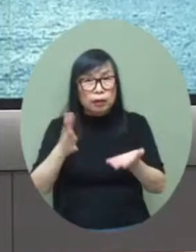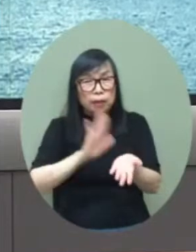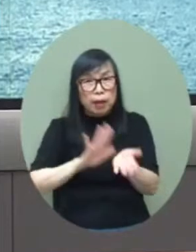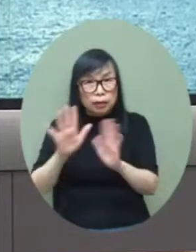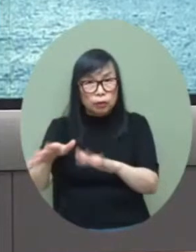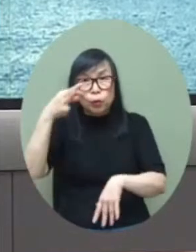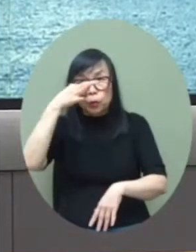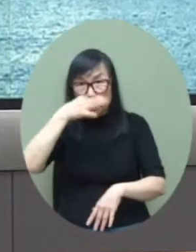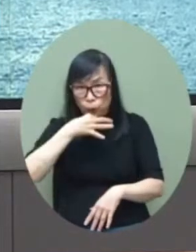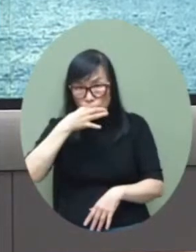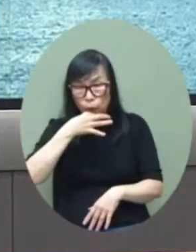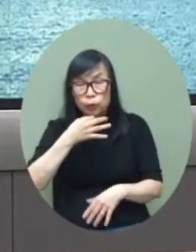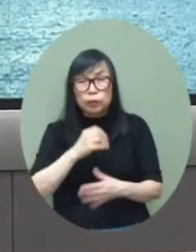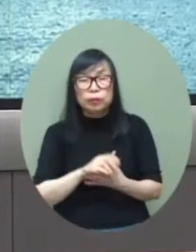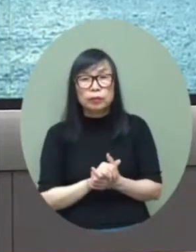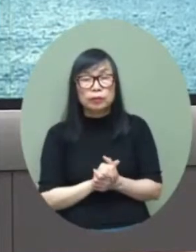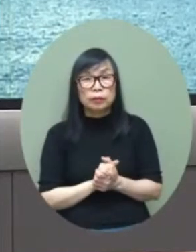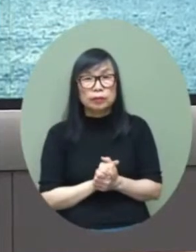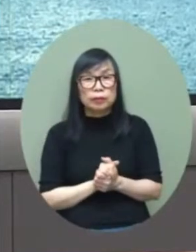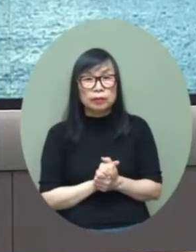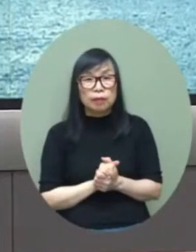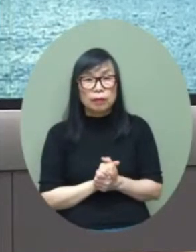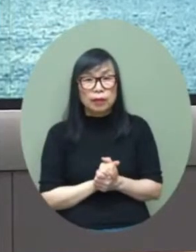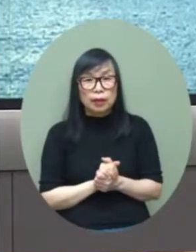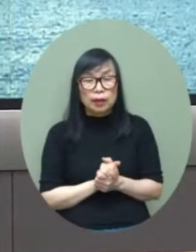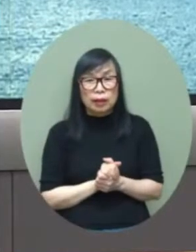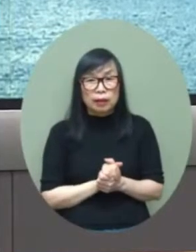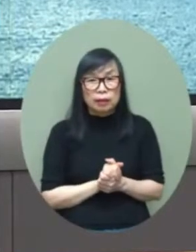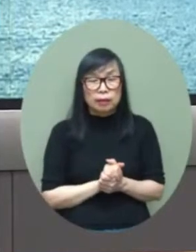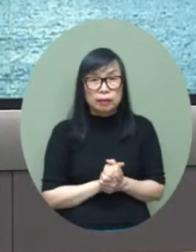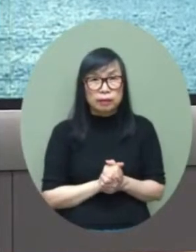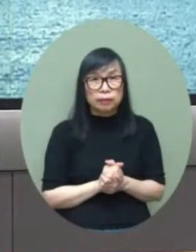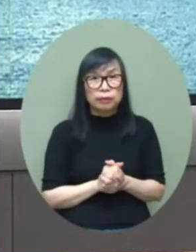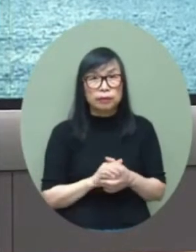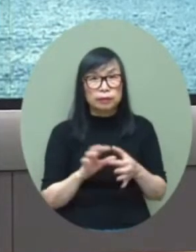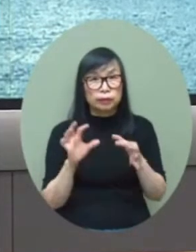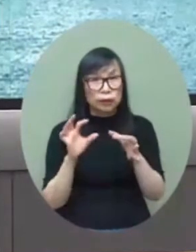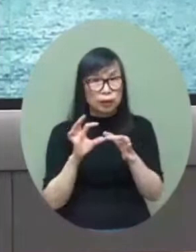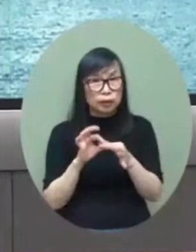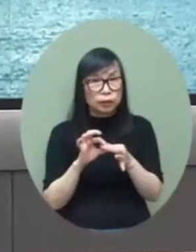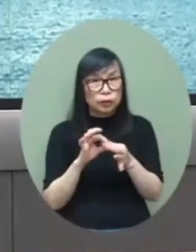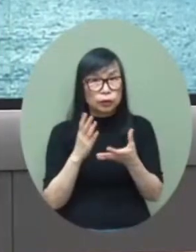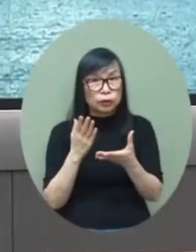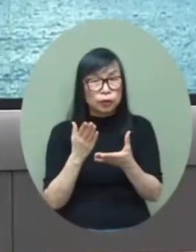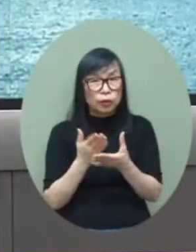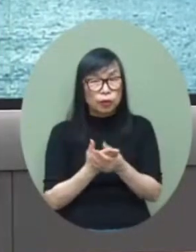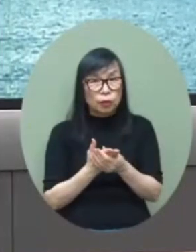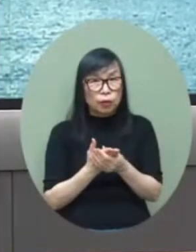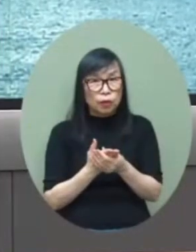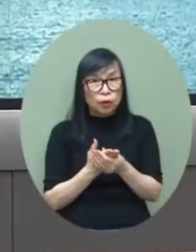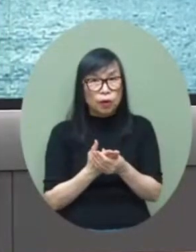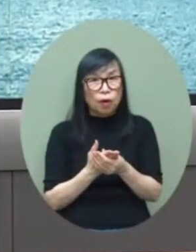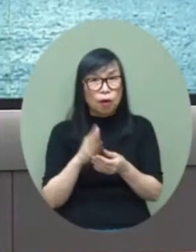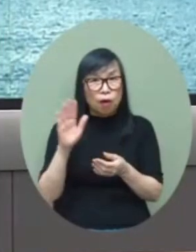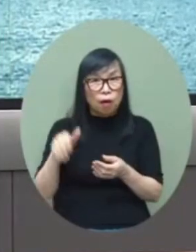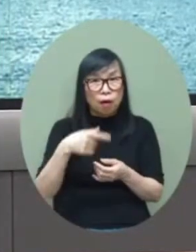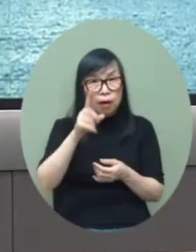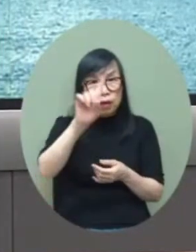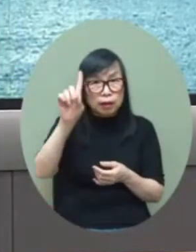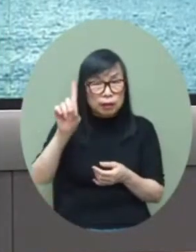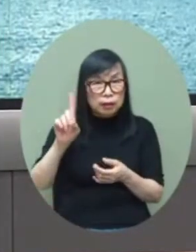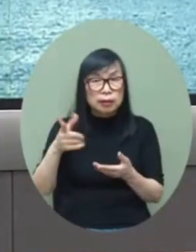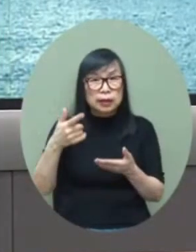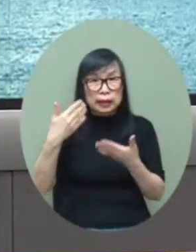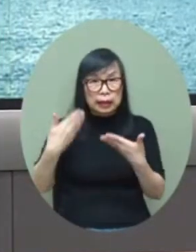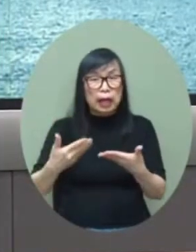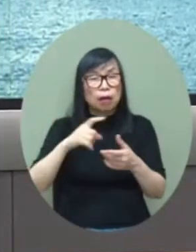we have already started the antiviral pill on her. As regards the source